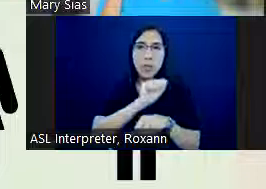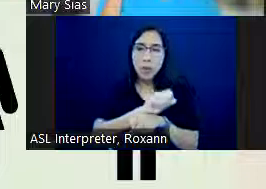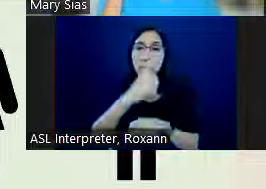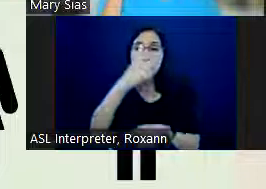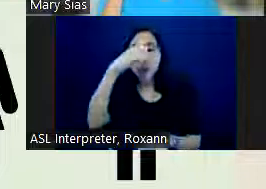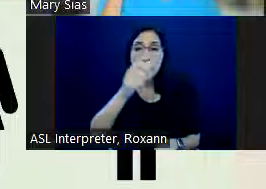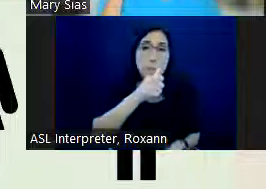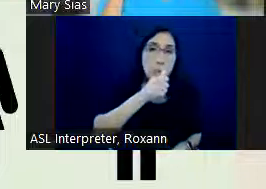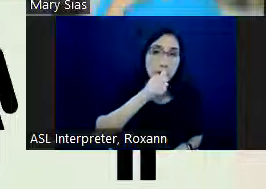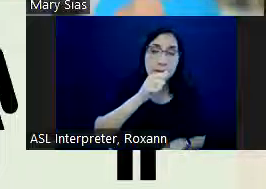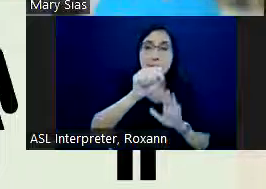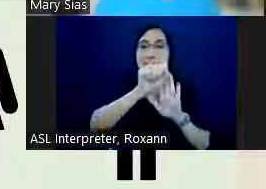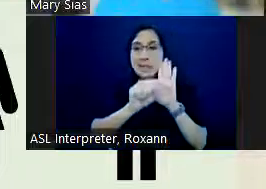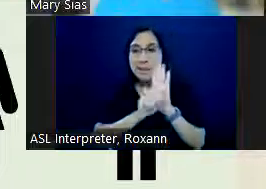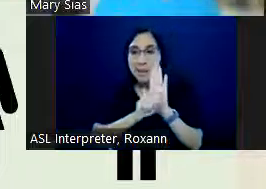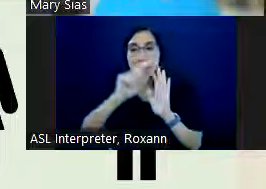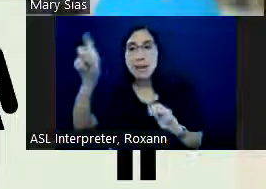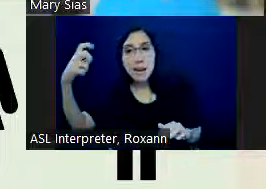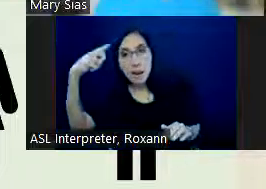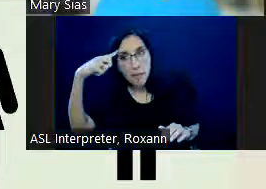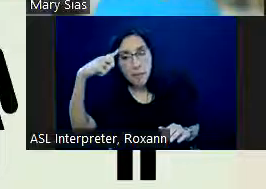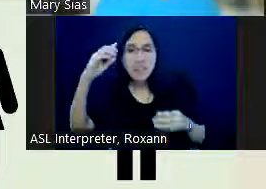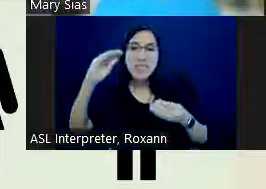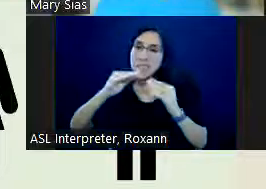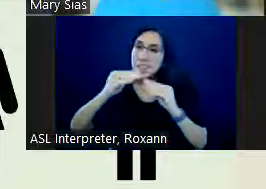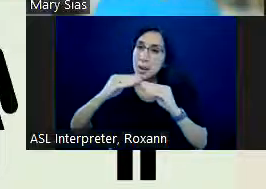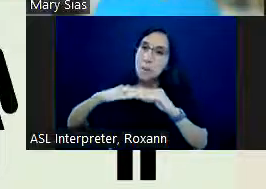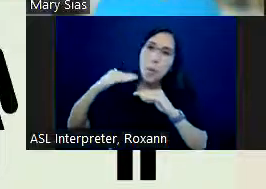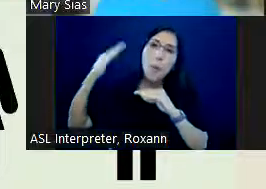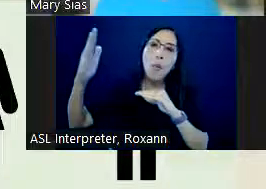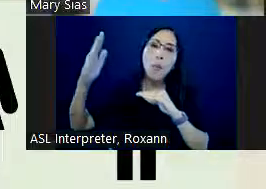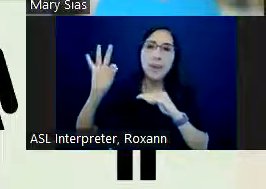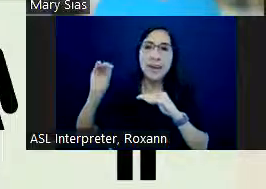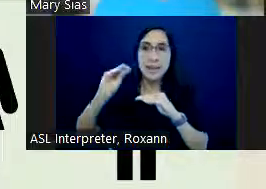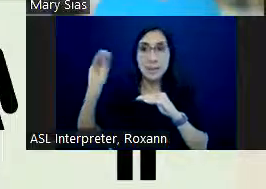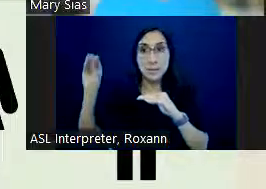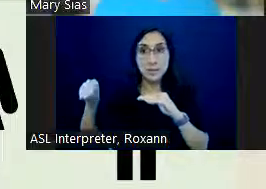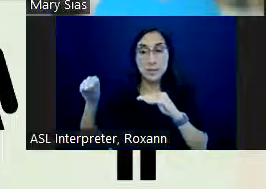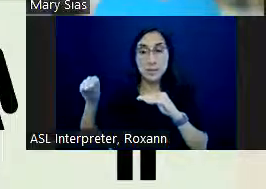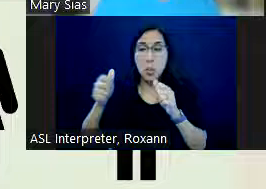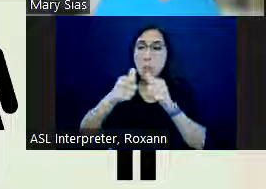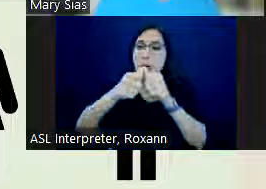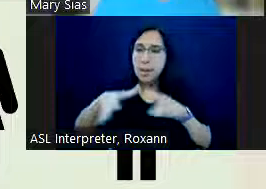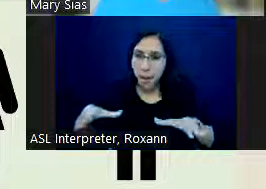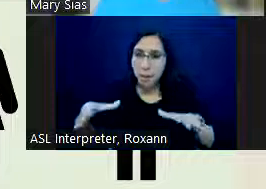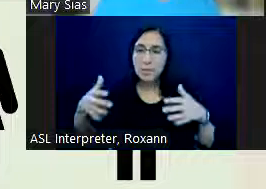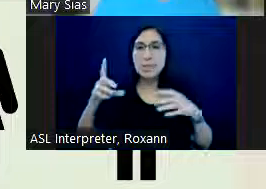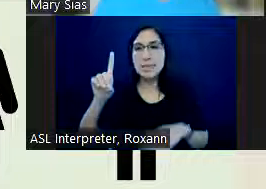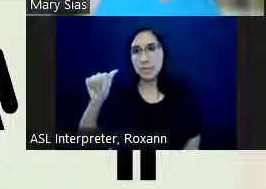state, and nonprofit, the numbers are over 90% without a